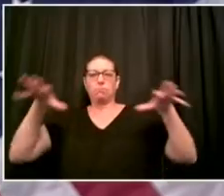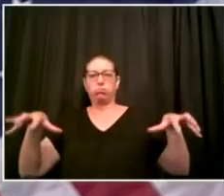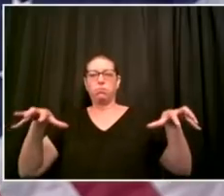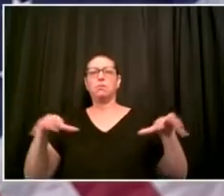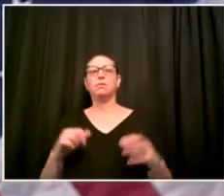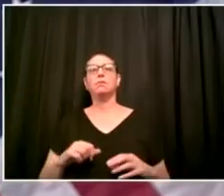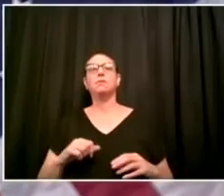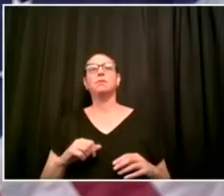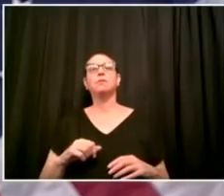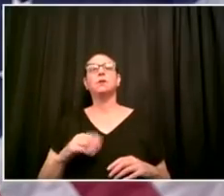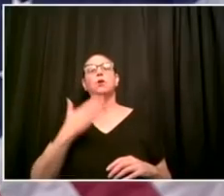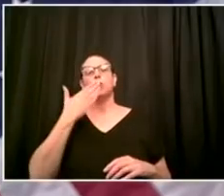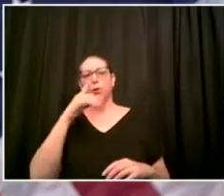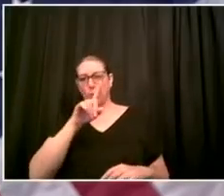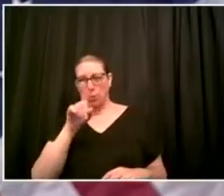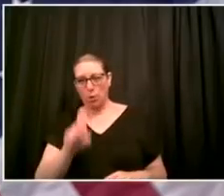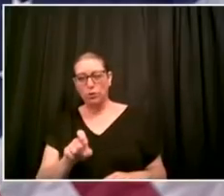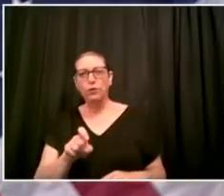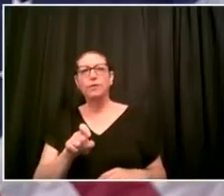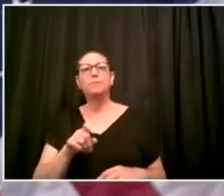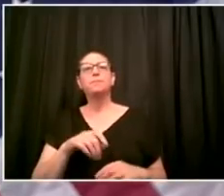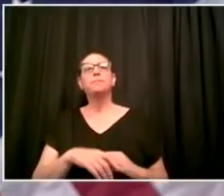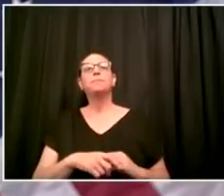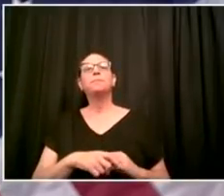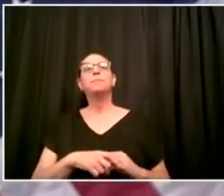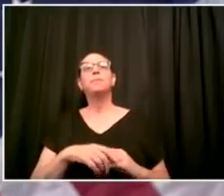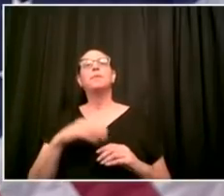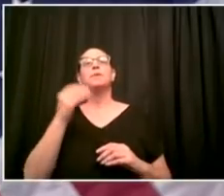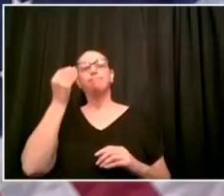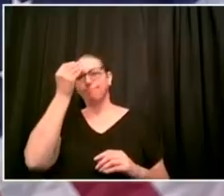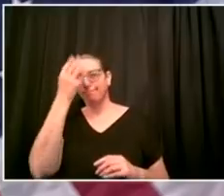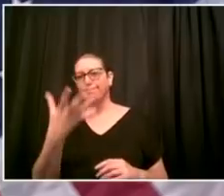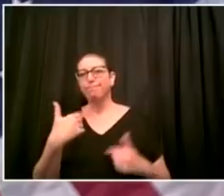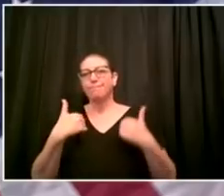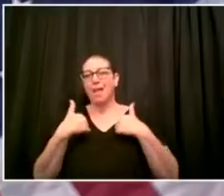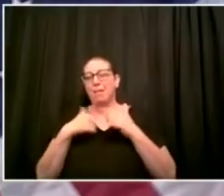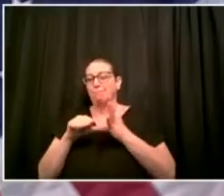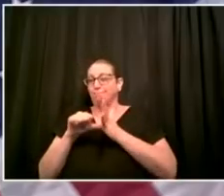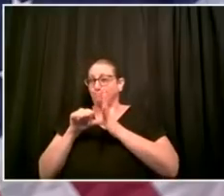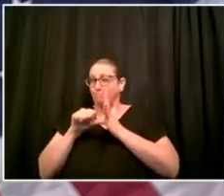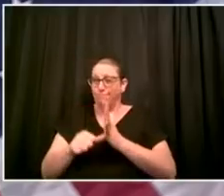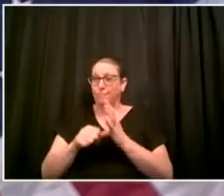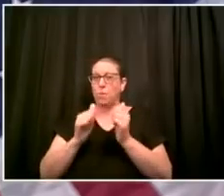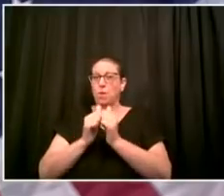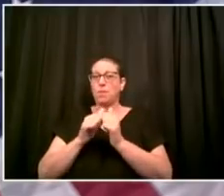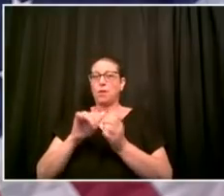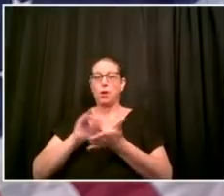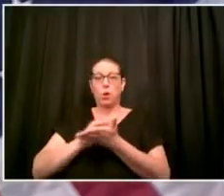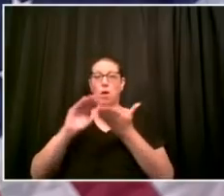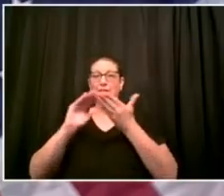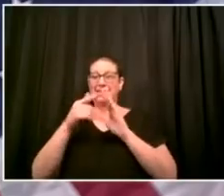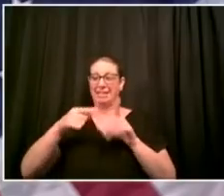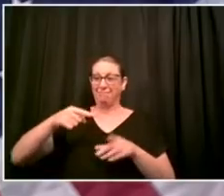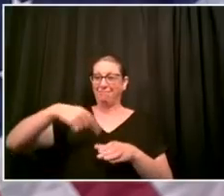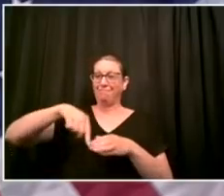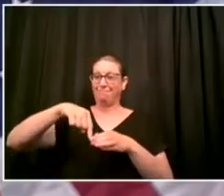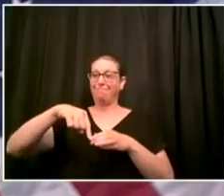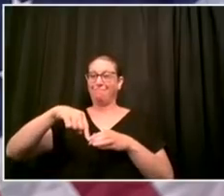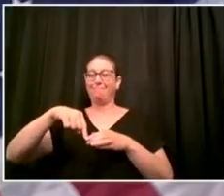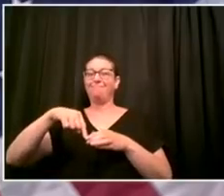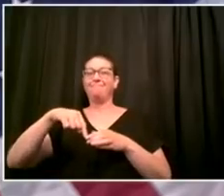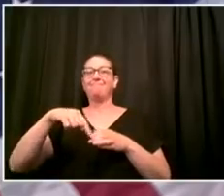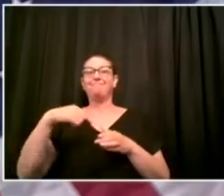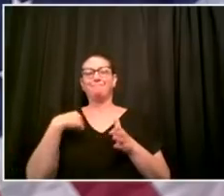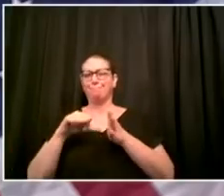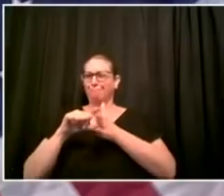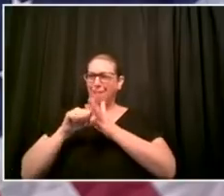Yorkers have achieved here. We here in the city government, we've tried to set the model of what we had to do and give people